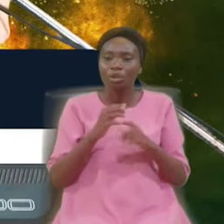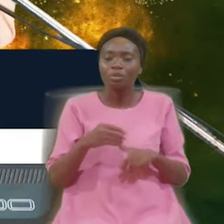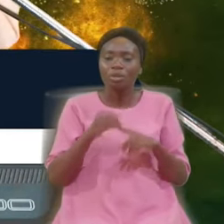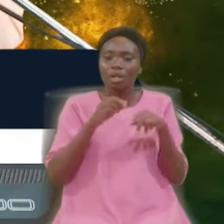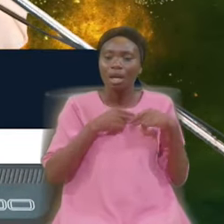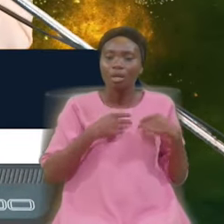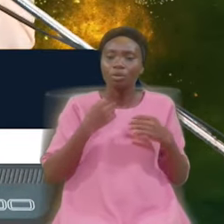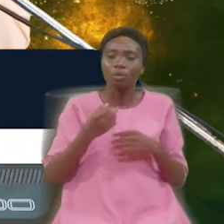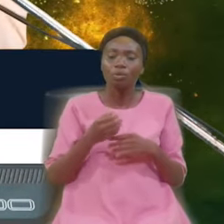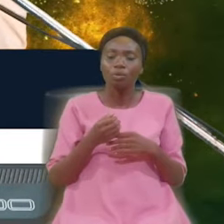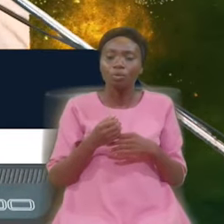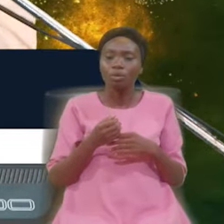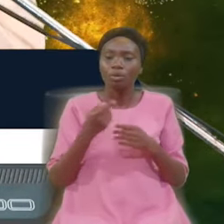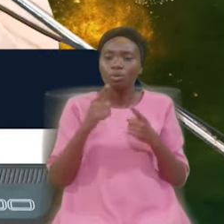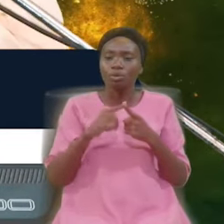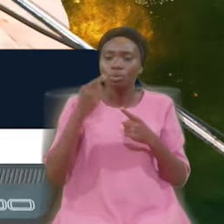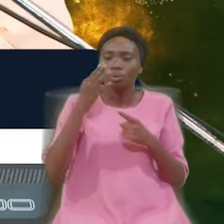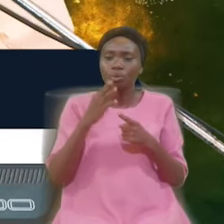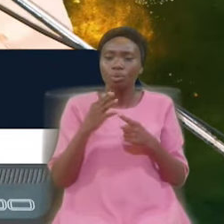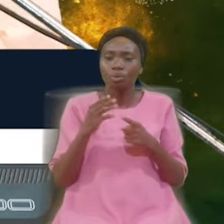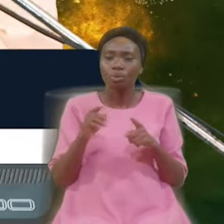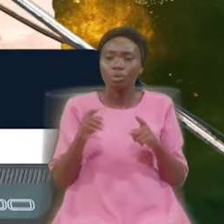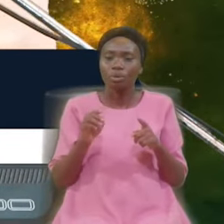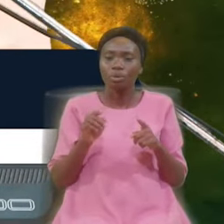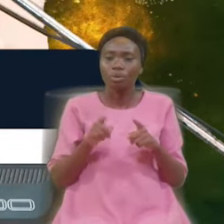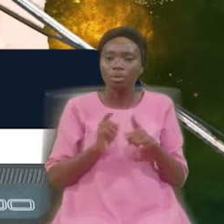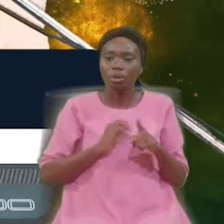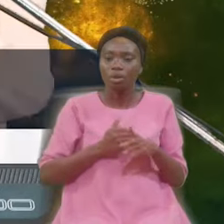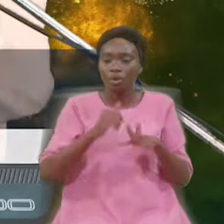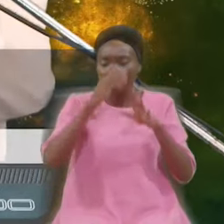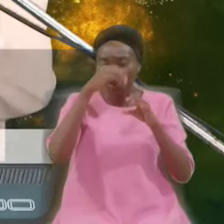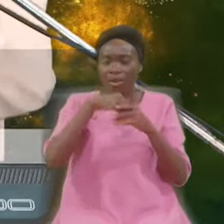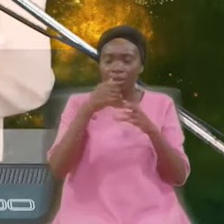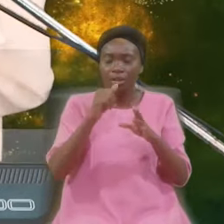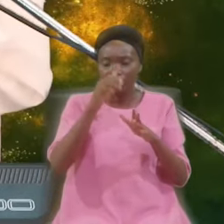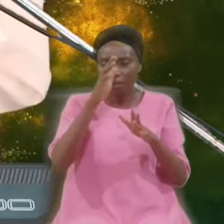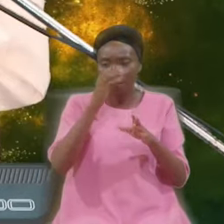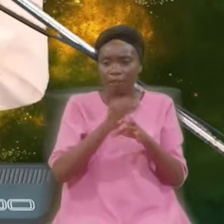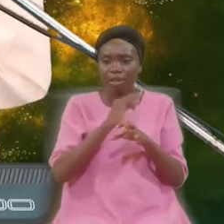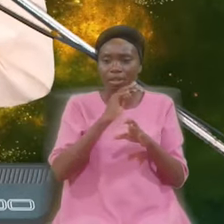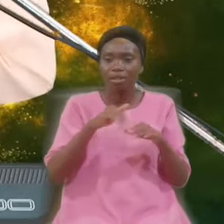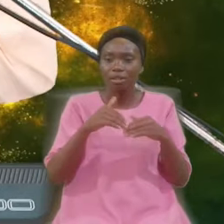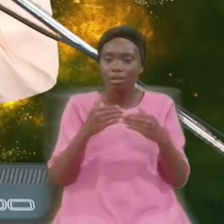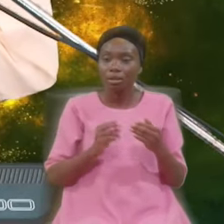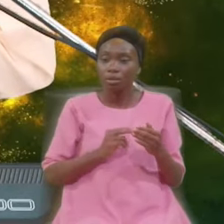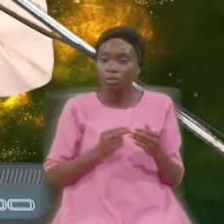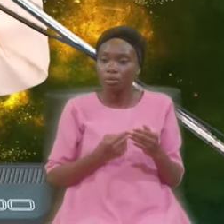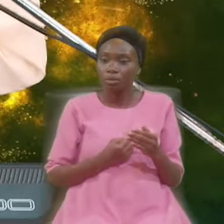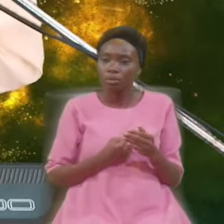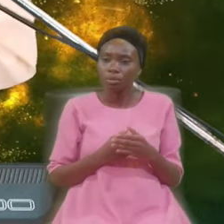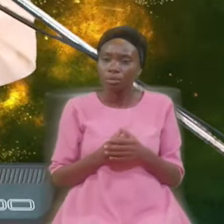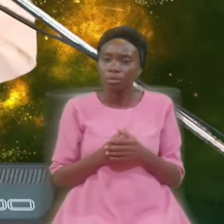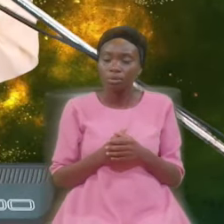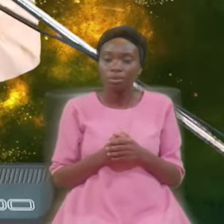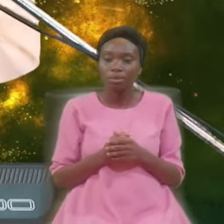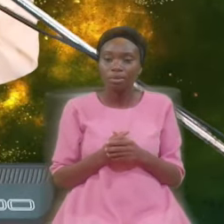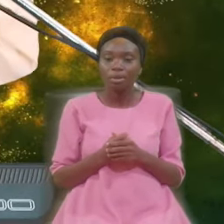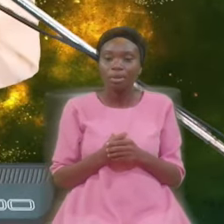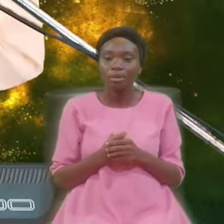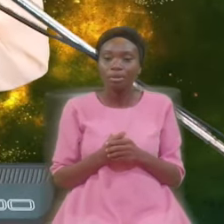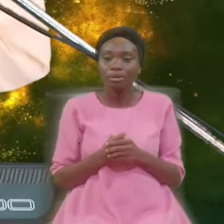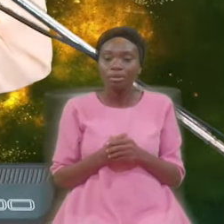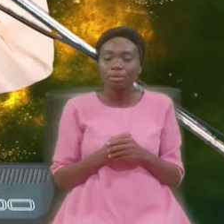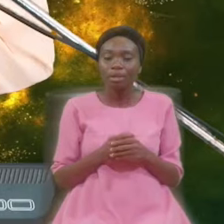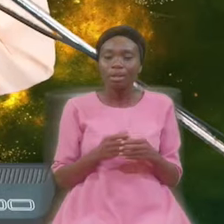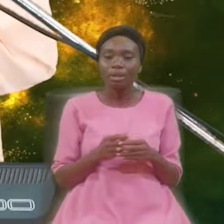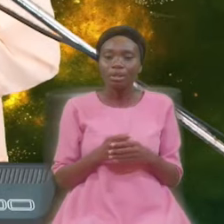gratitude to God Almighty and to our Father in the faith for giving us the privilege to minister to the church on